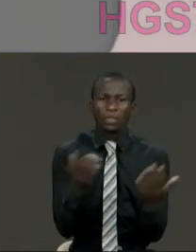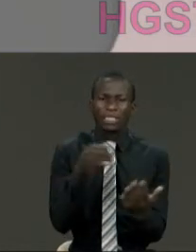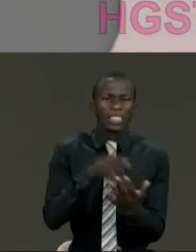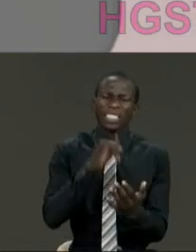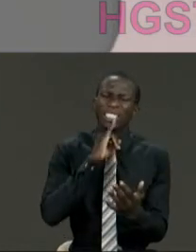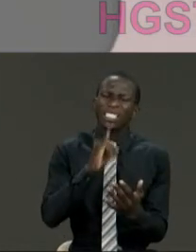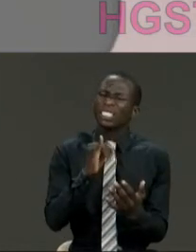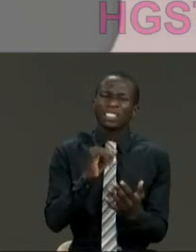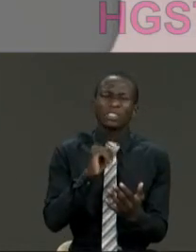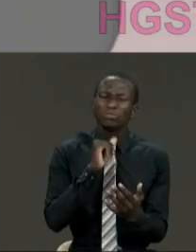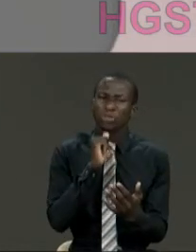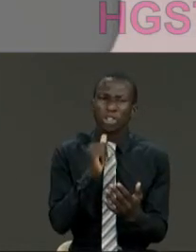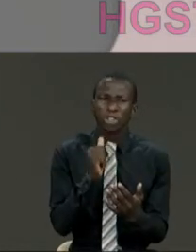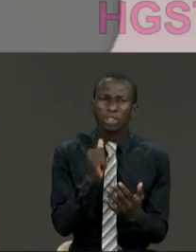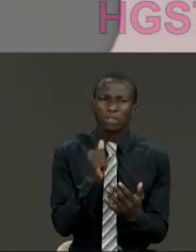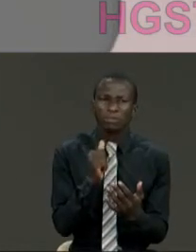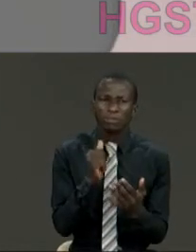who succeeded